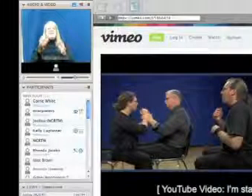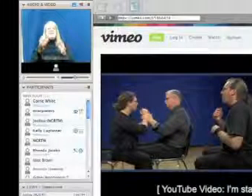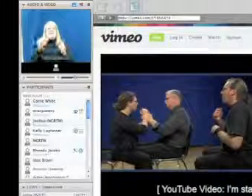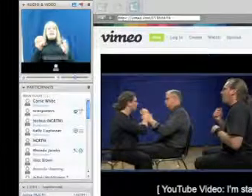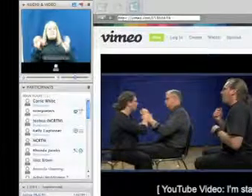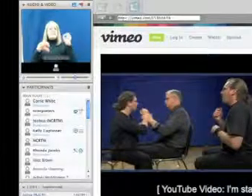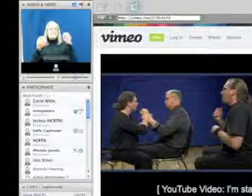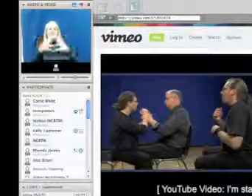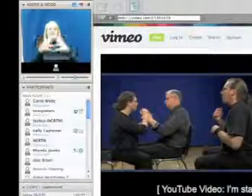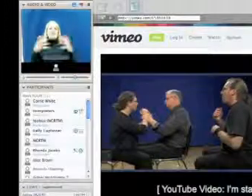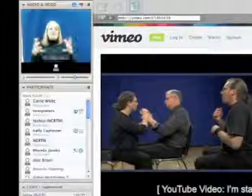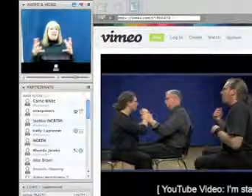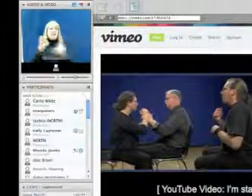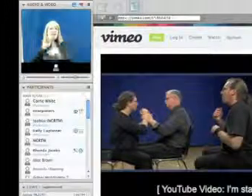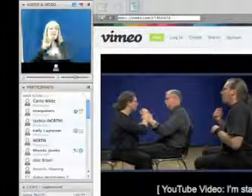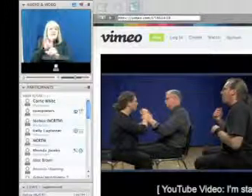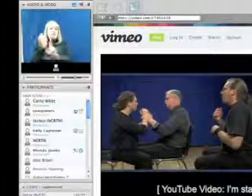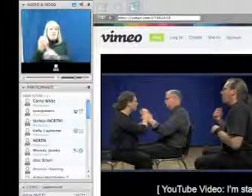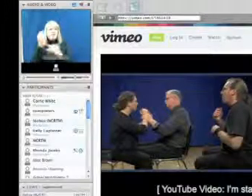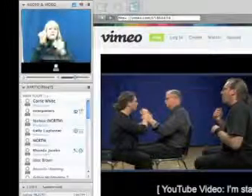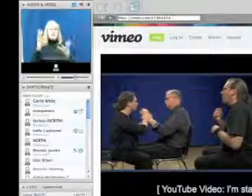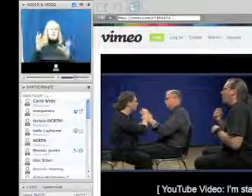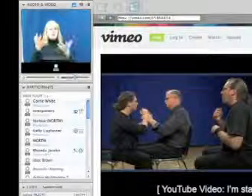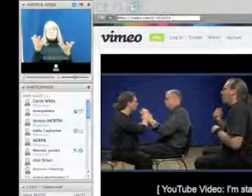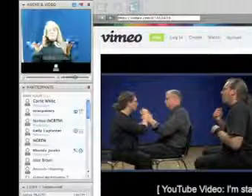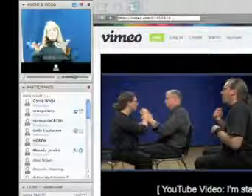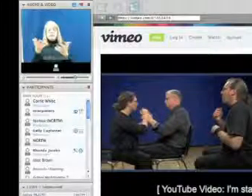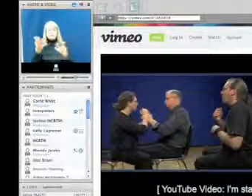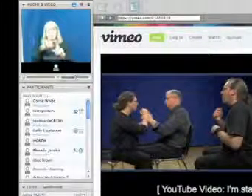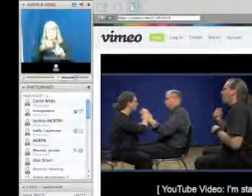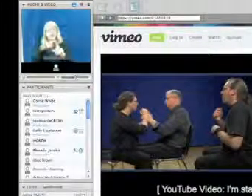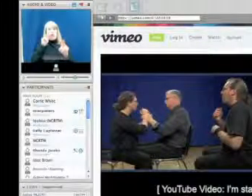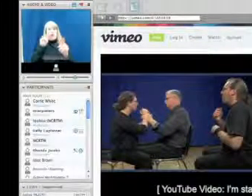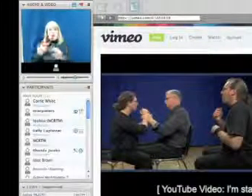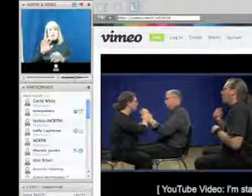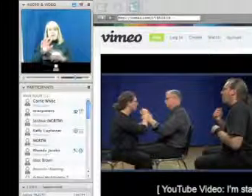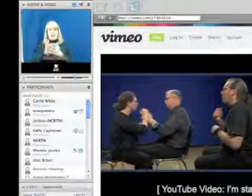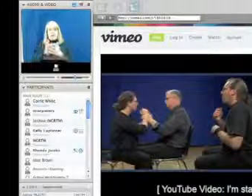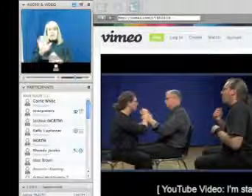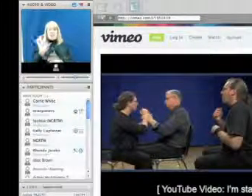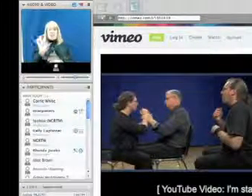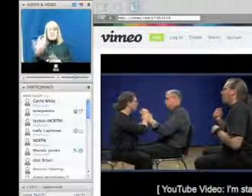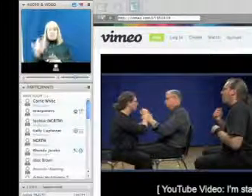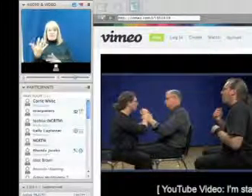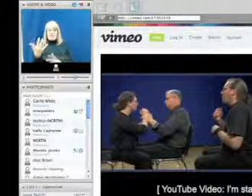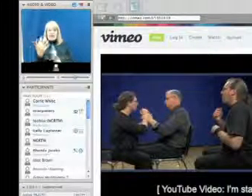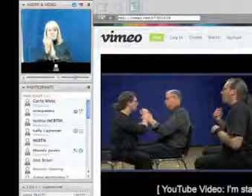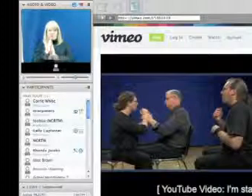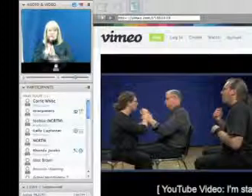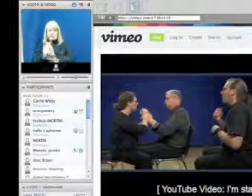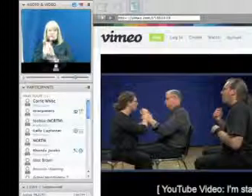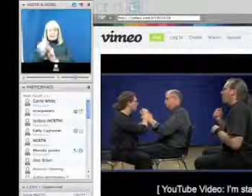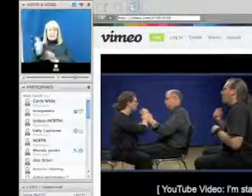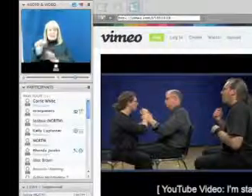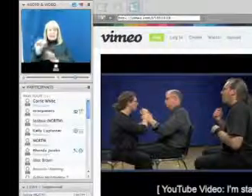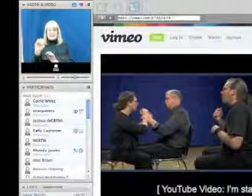information, rather. So if you go up to 5:10, you'll see one example of that.